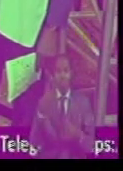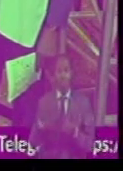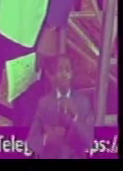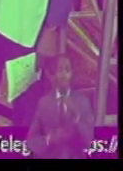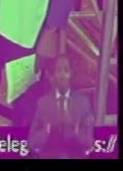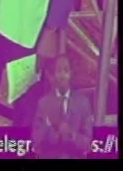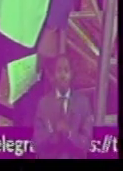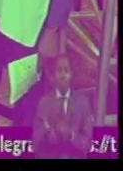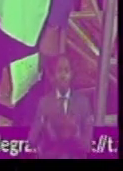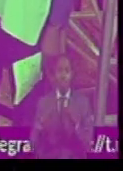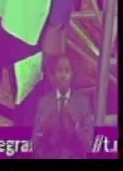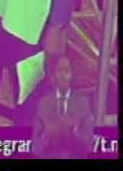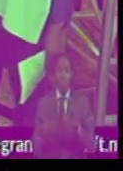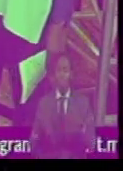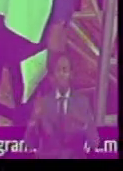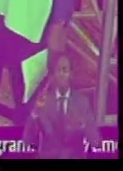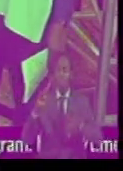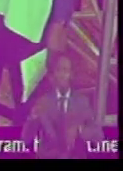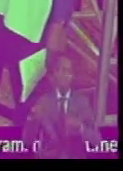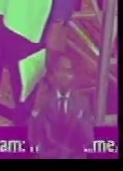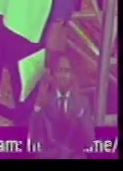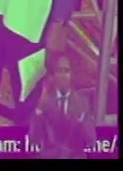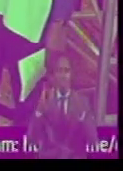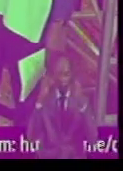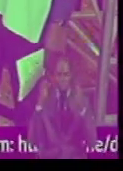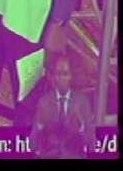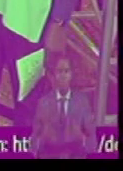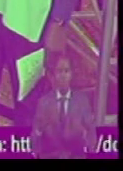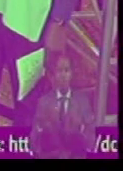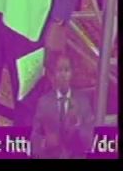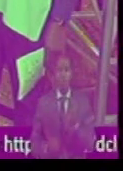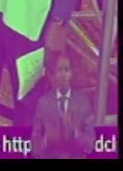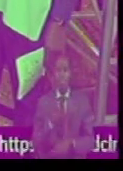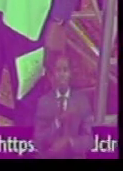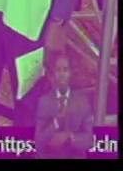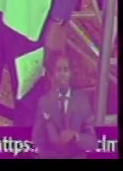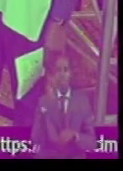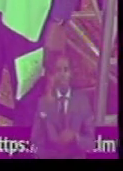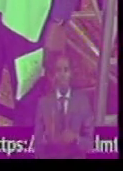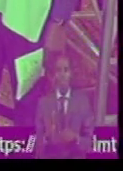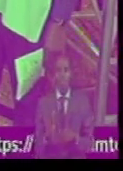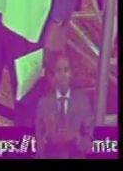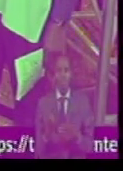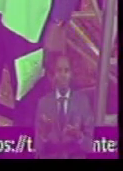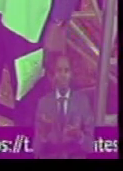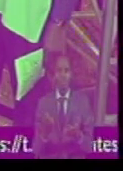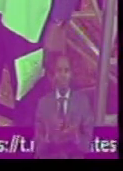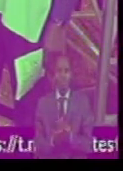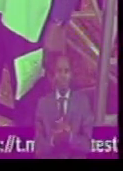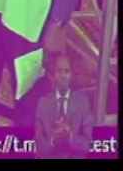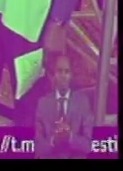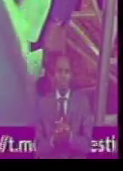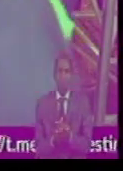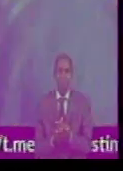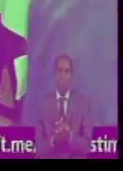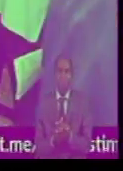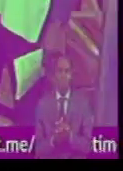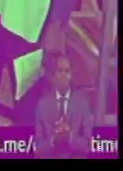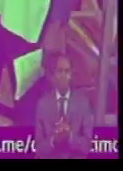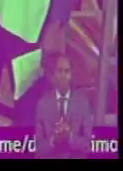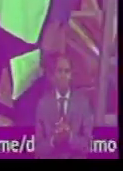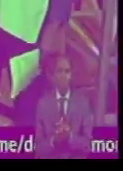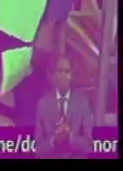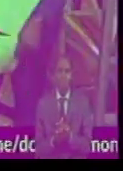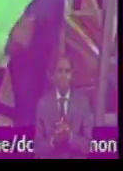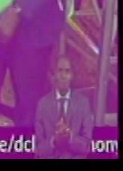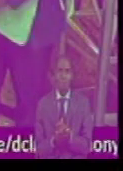this crucifixion, 2 years probably vanished by the power of the Almighty God. Let us hear his